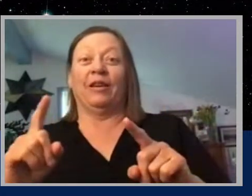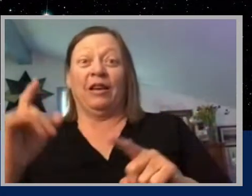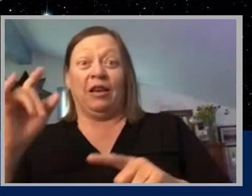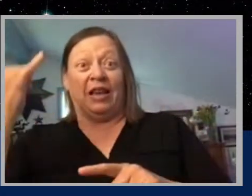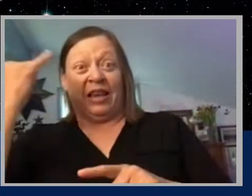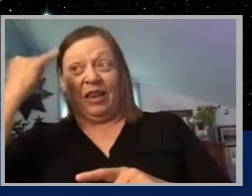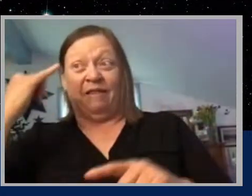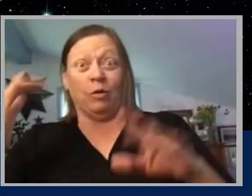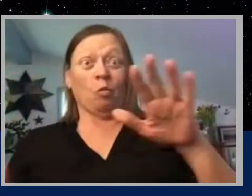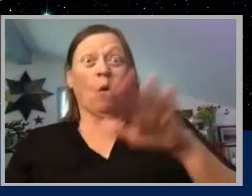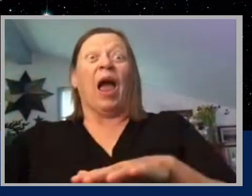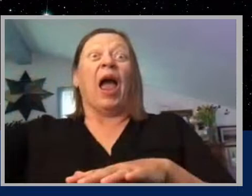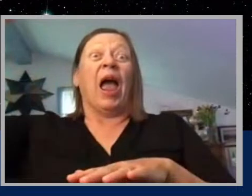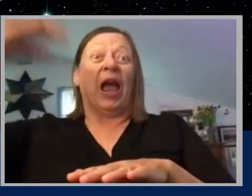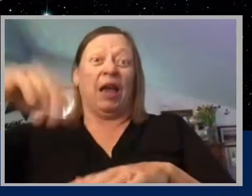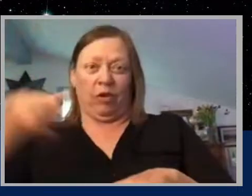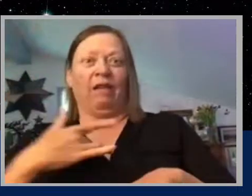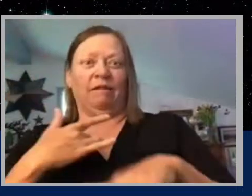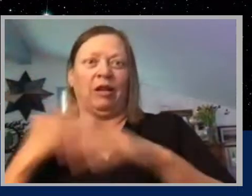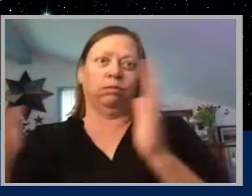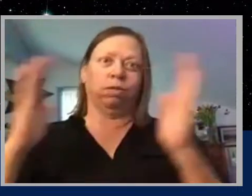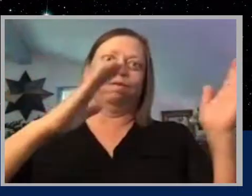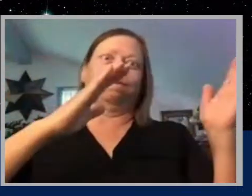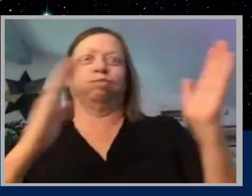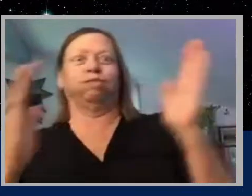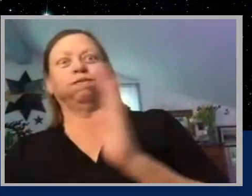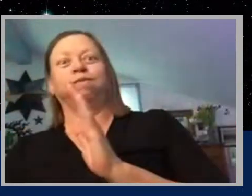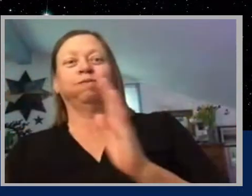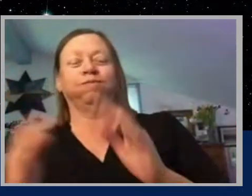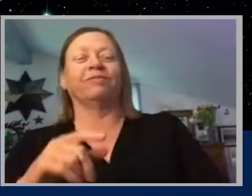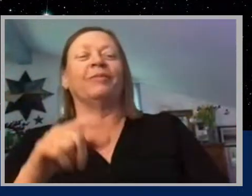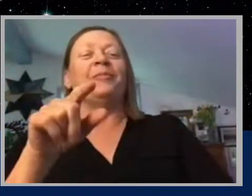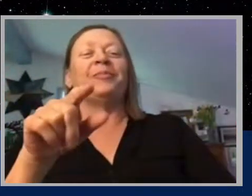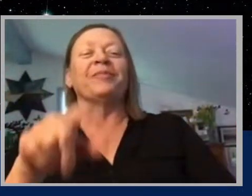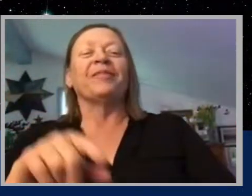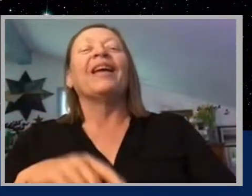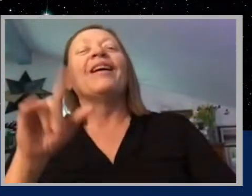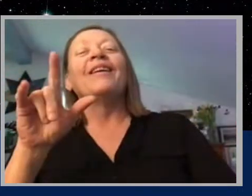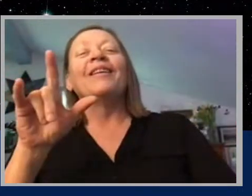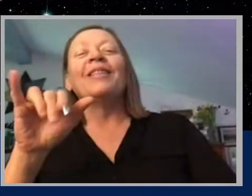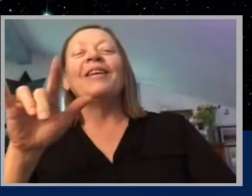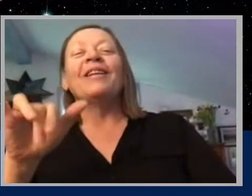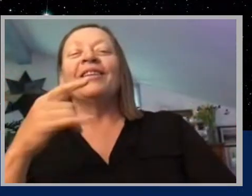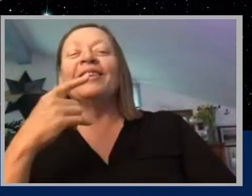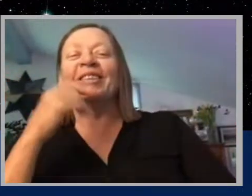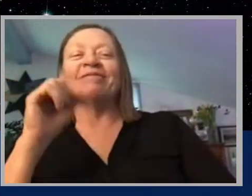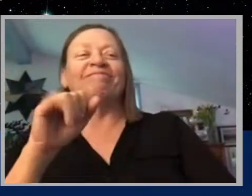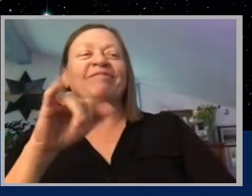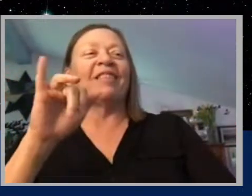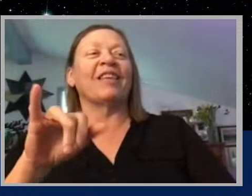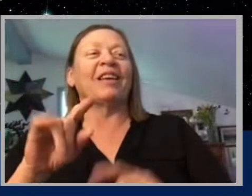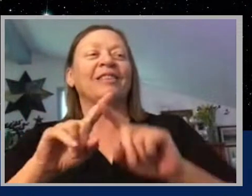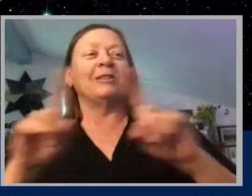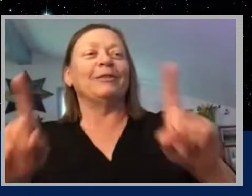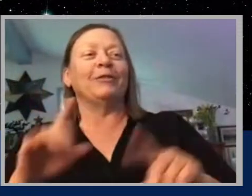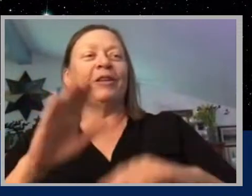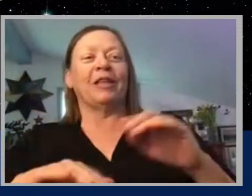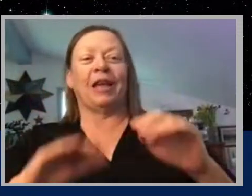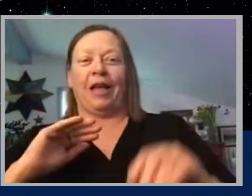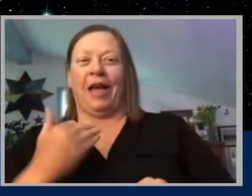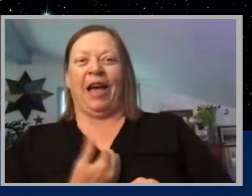it. Yeah, really different from our recoveries. I think we're out on the vessel 6 hours before splashdown,